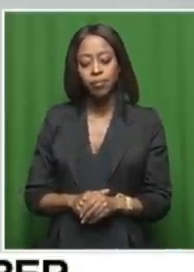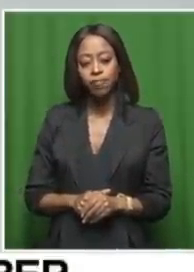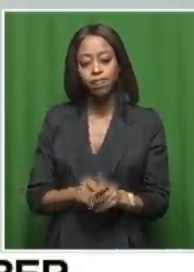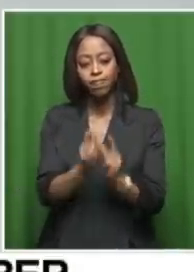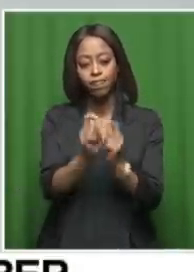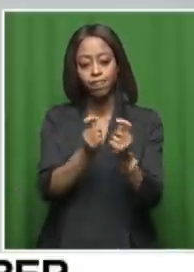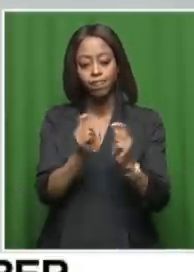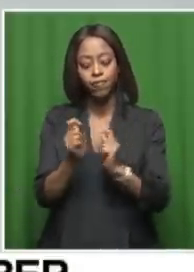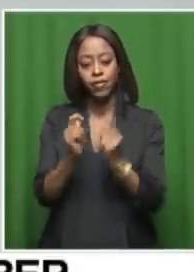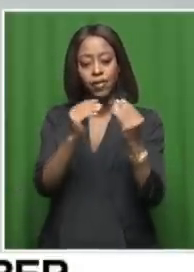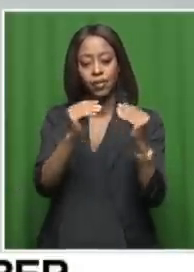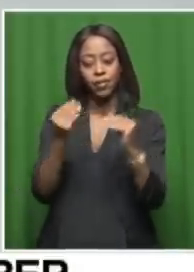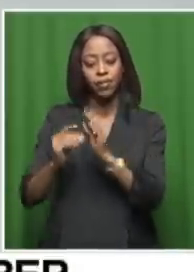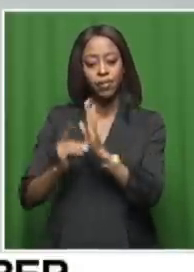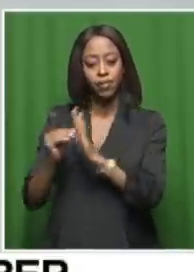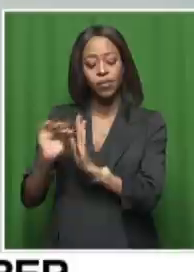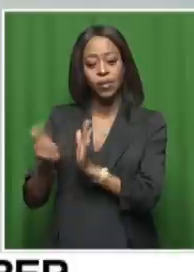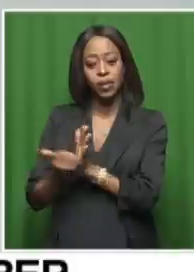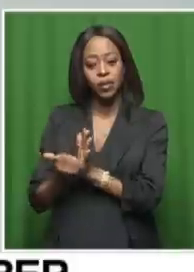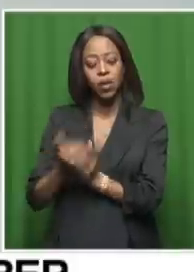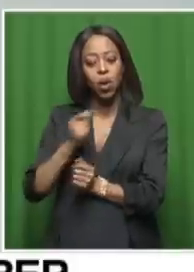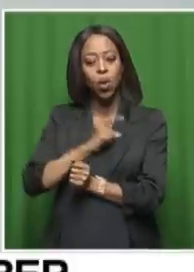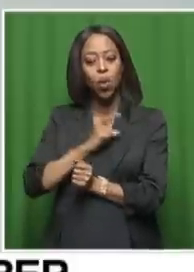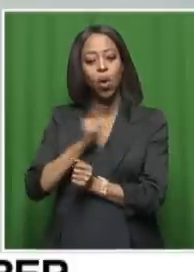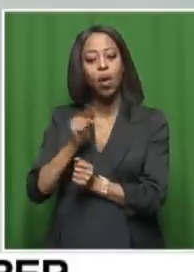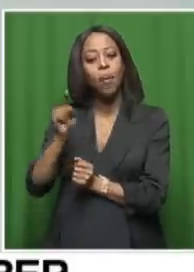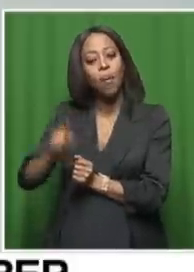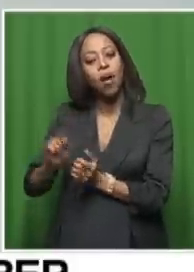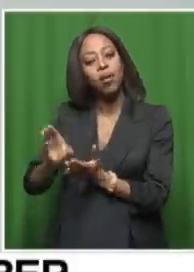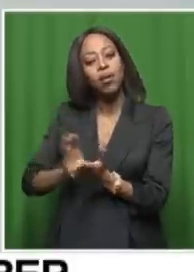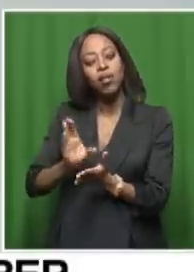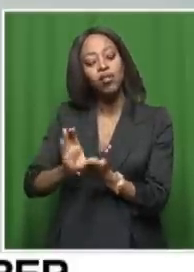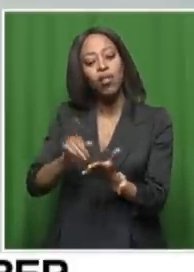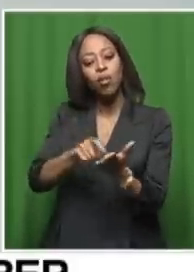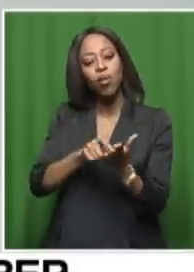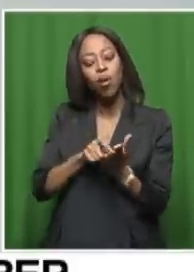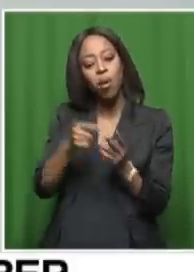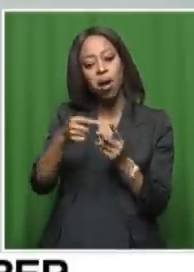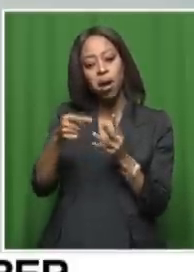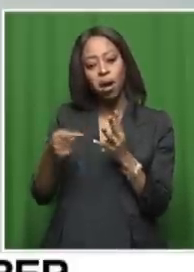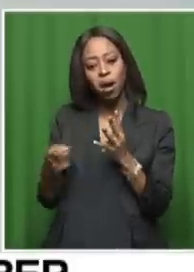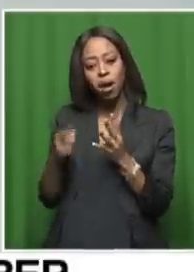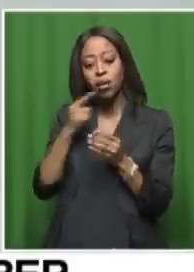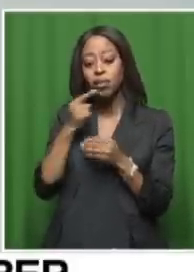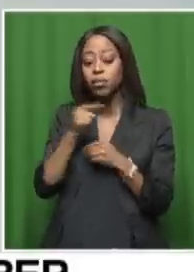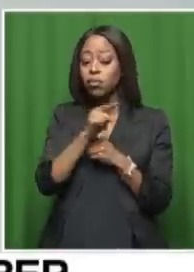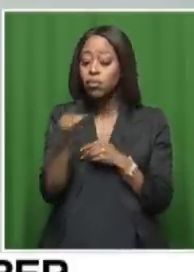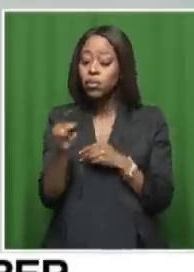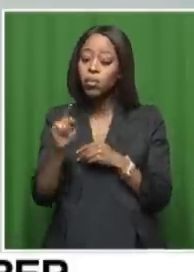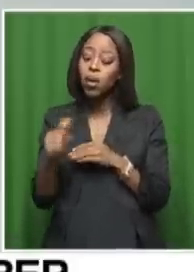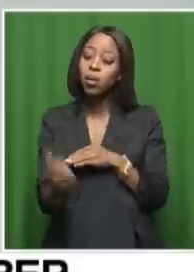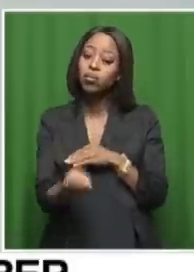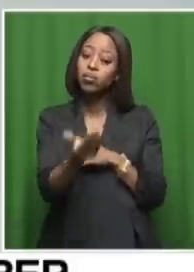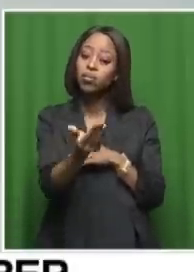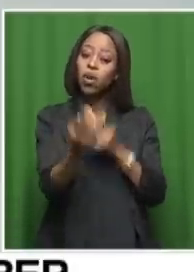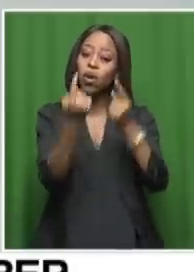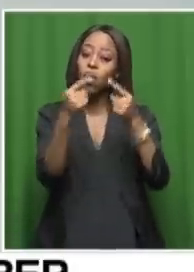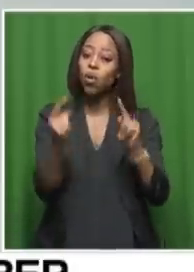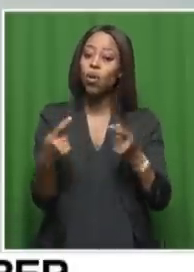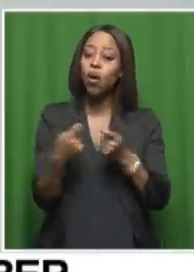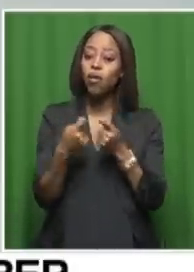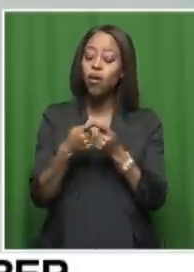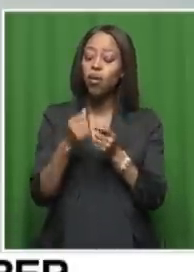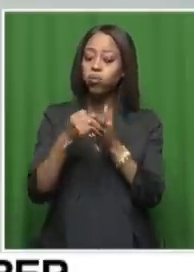the Cooperatives Development Act in order to scrap the requirement that co-ops are required to submit audited financial